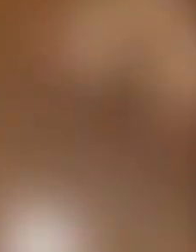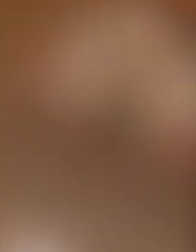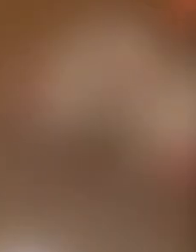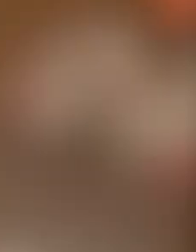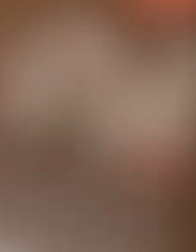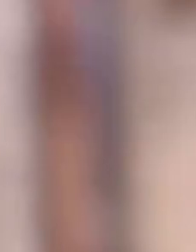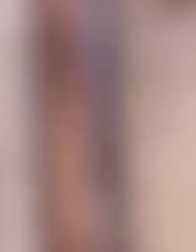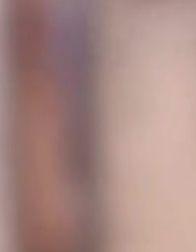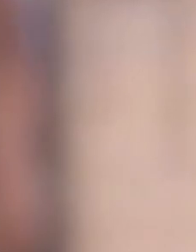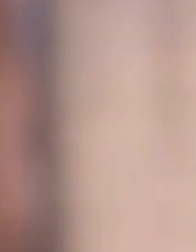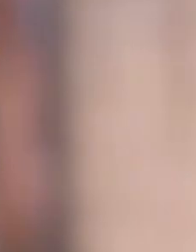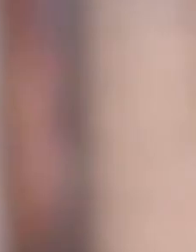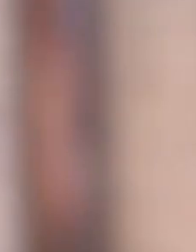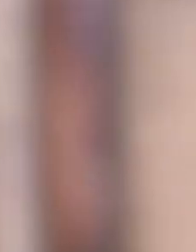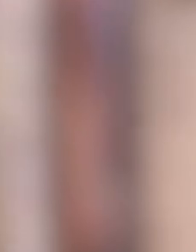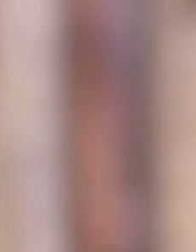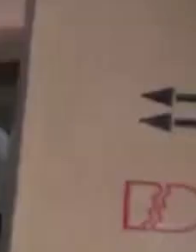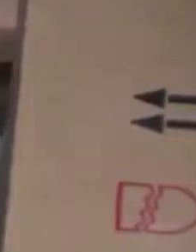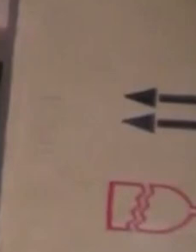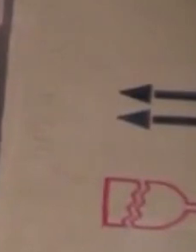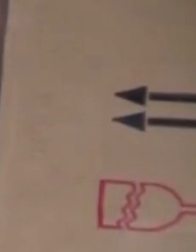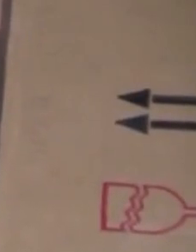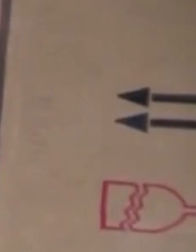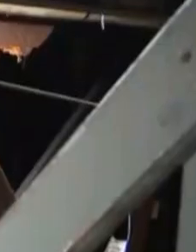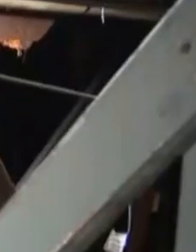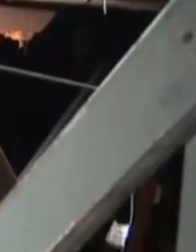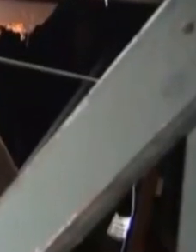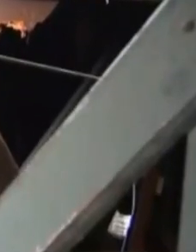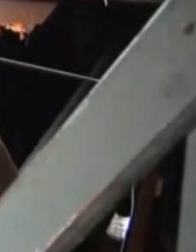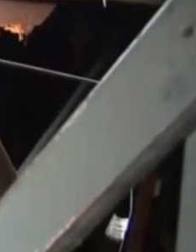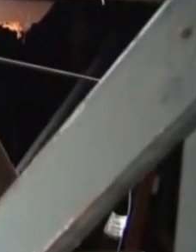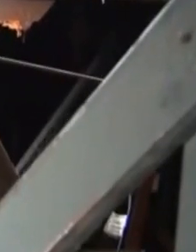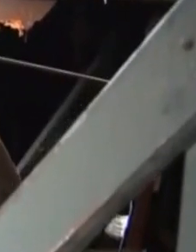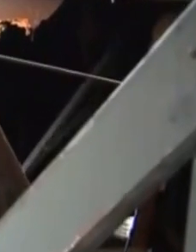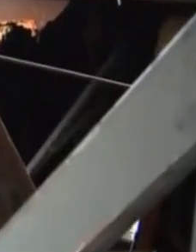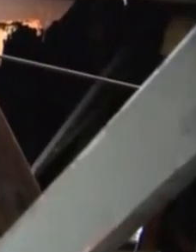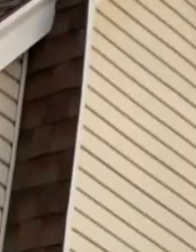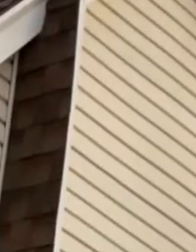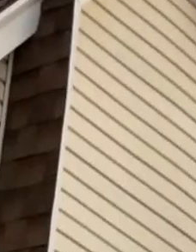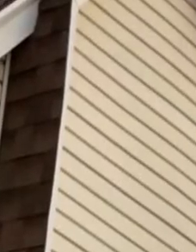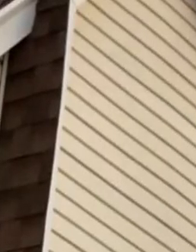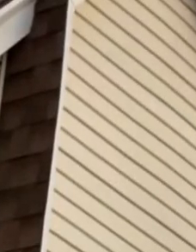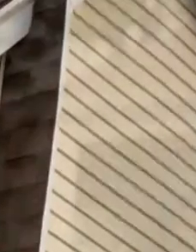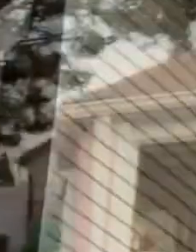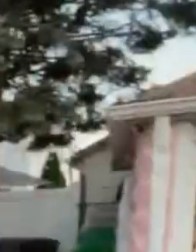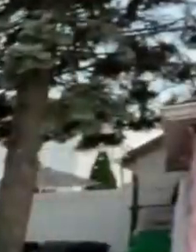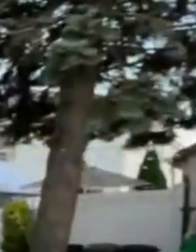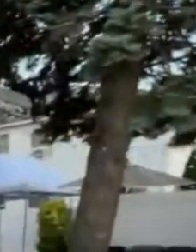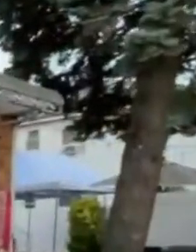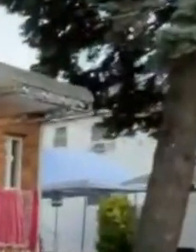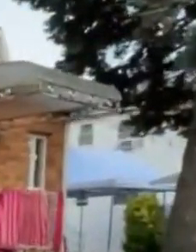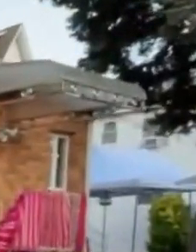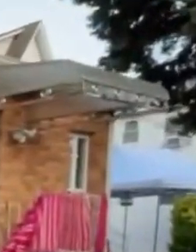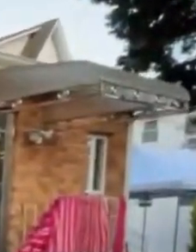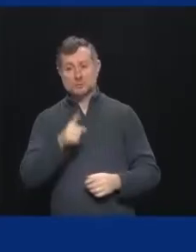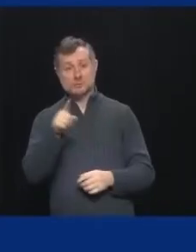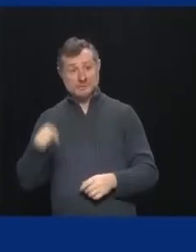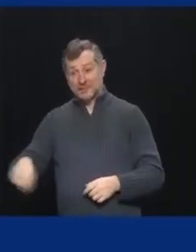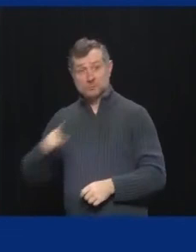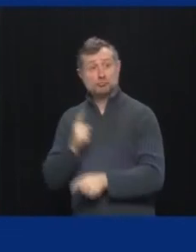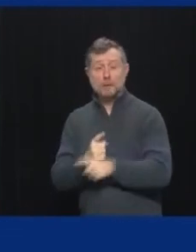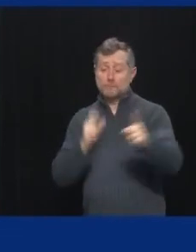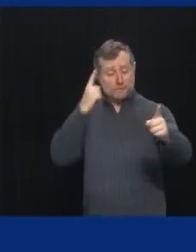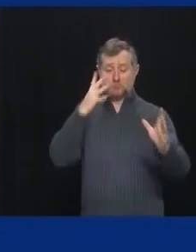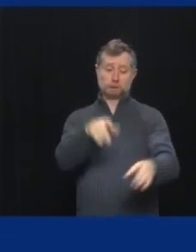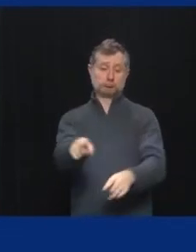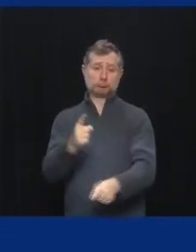homes, flooded basements in city subway stations, and left tens of thousands of people without power, with Queens one of the hardest hit areas. I think